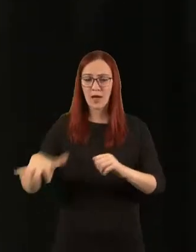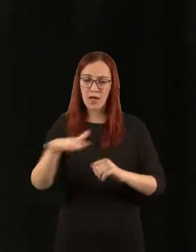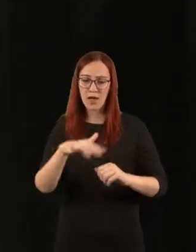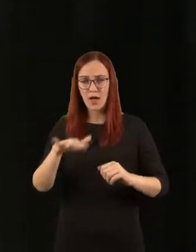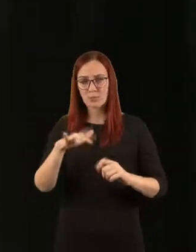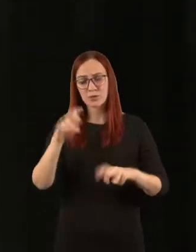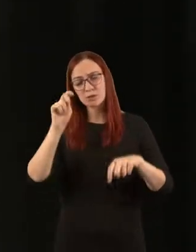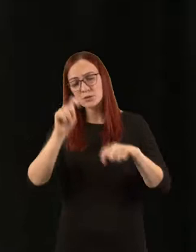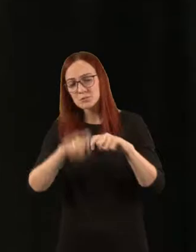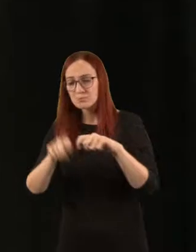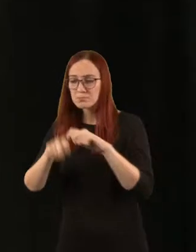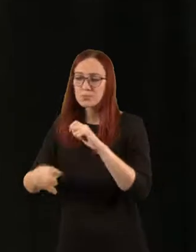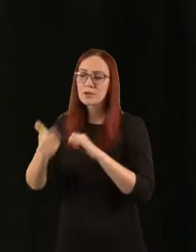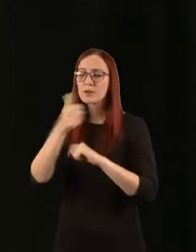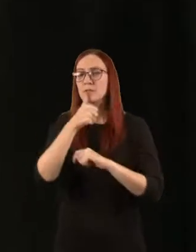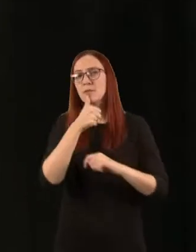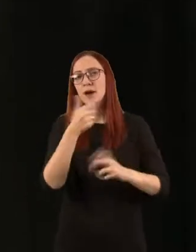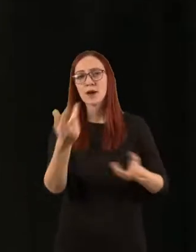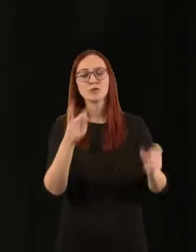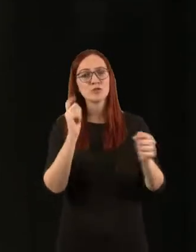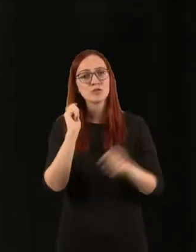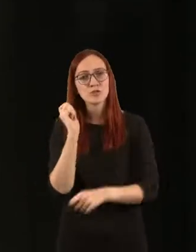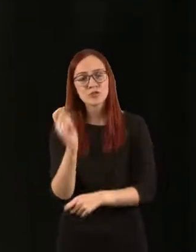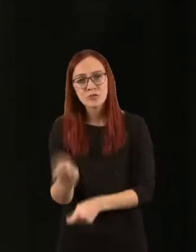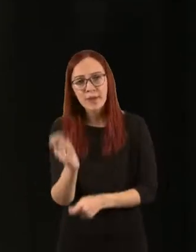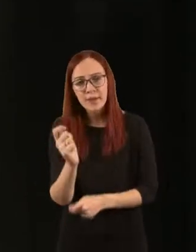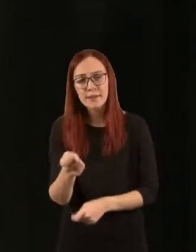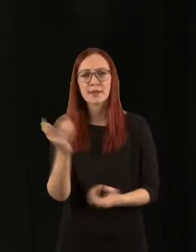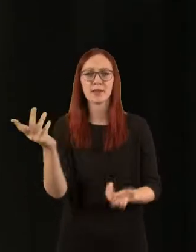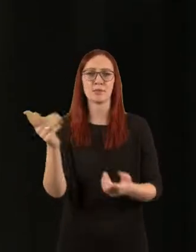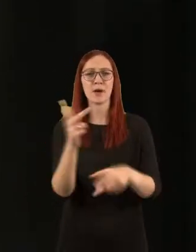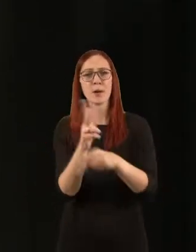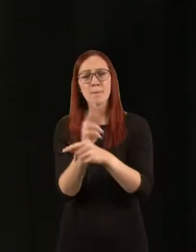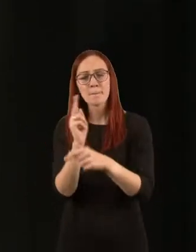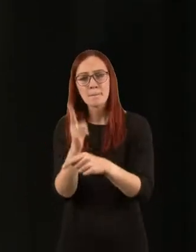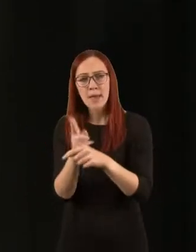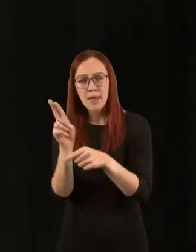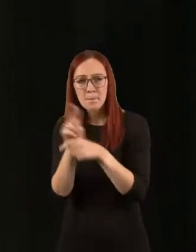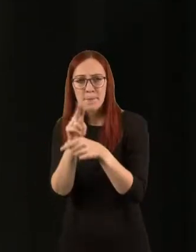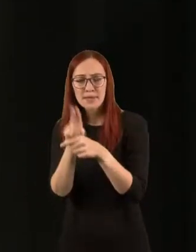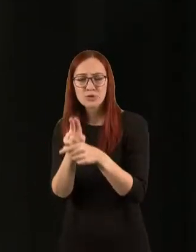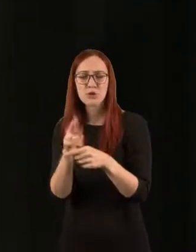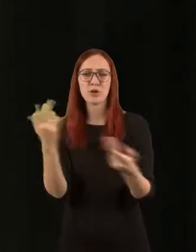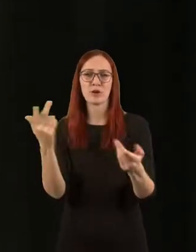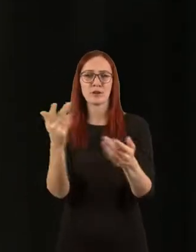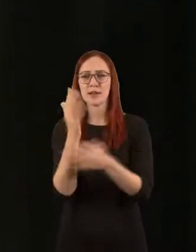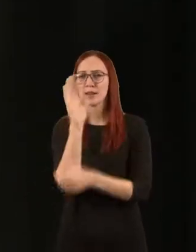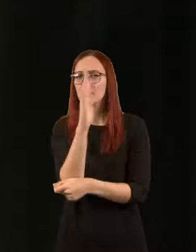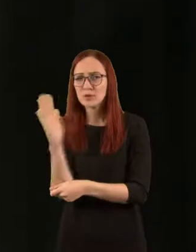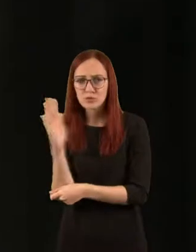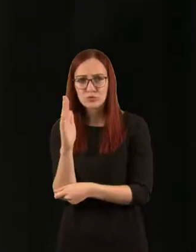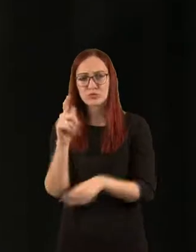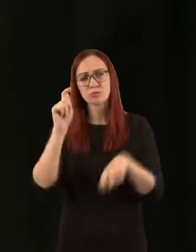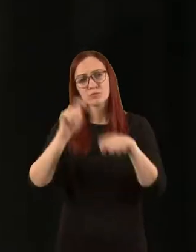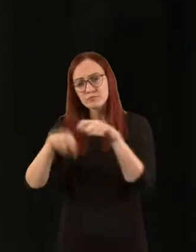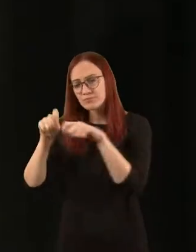whereby residents themselves could take over some of the functions that are now carried out by